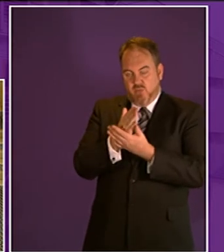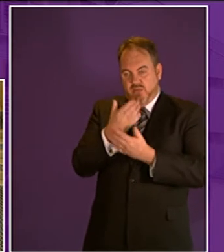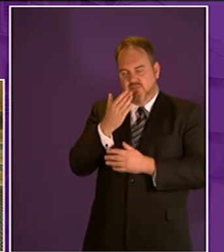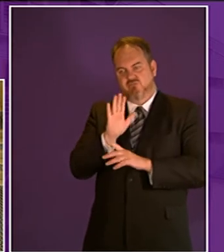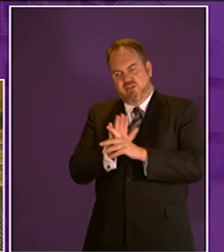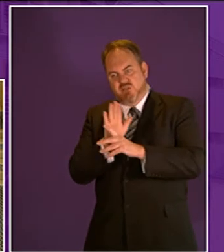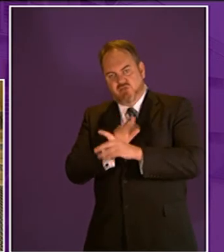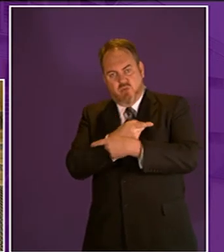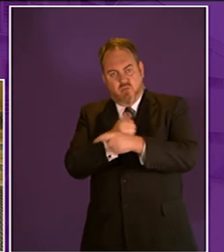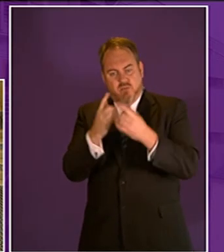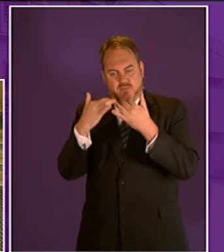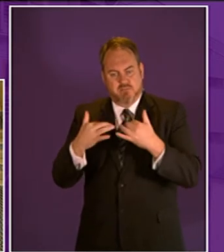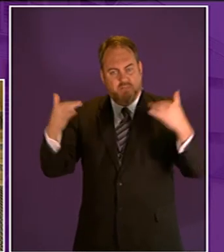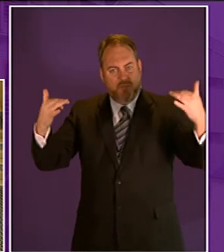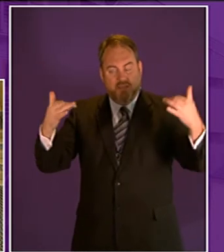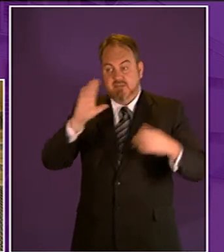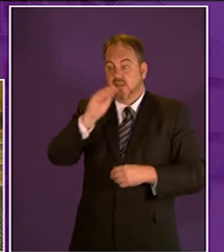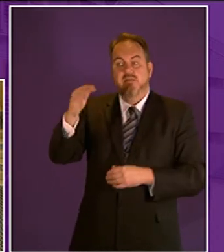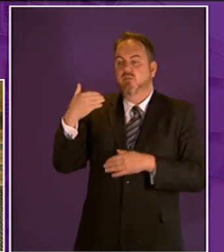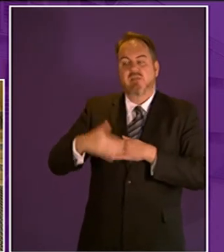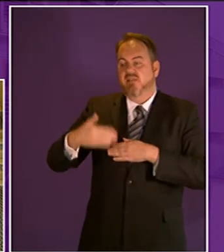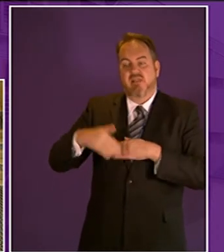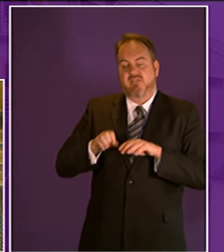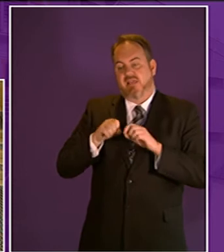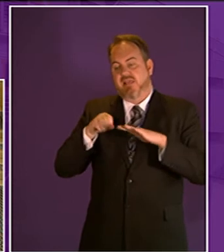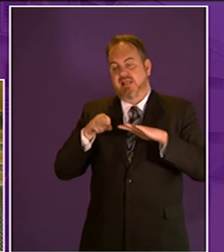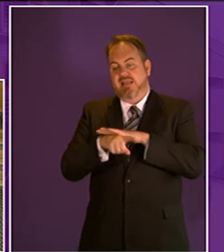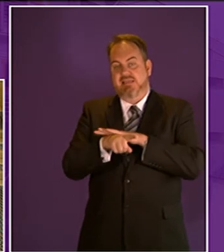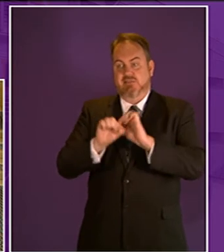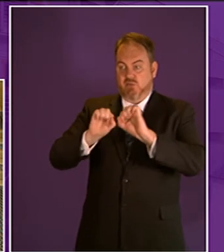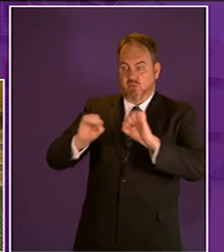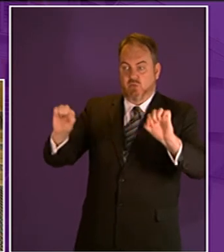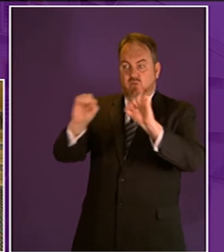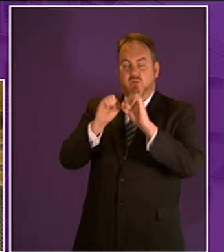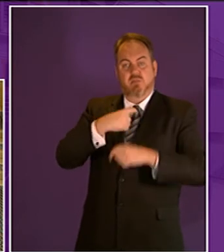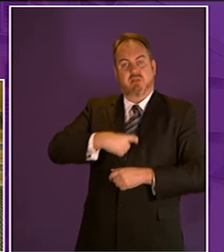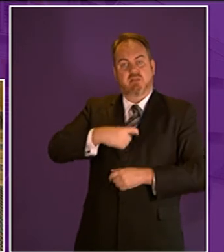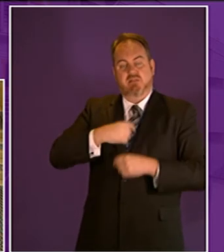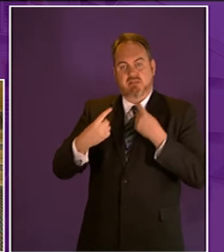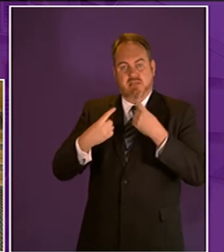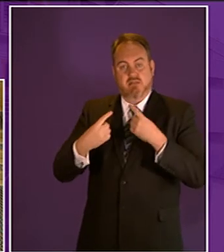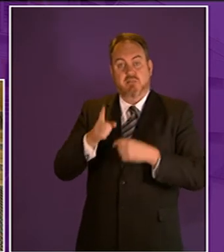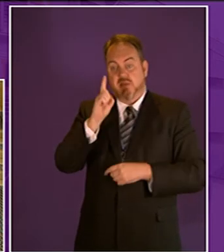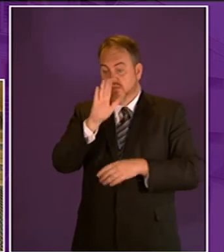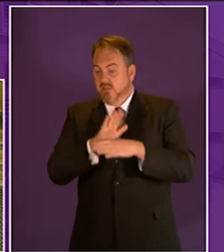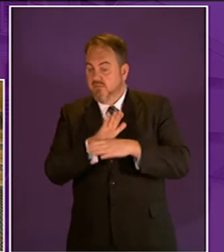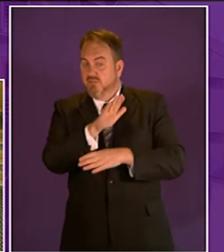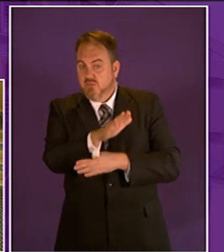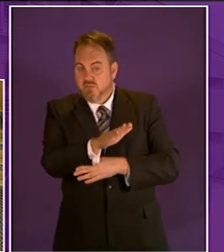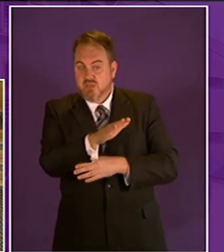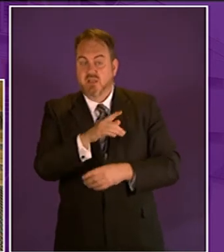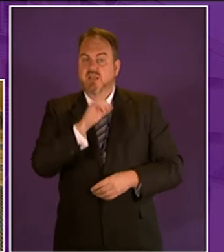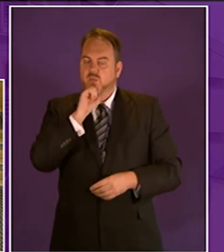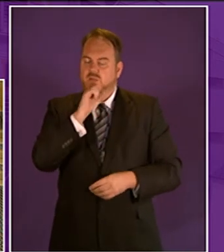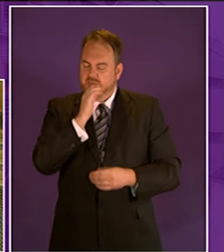able to do so. And I would want to reiterate that today. And of course, going forward, what will be very important